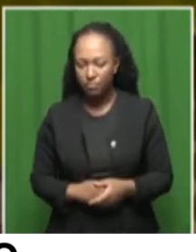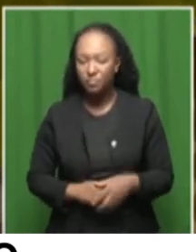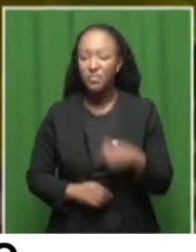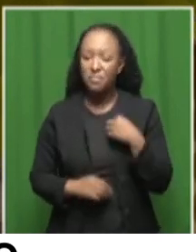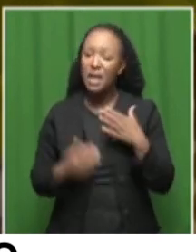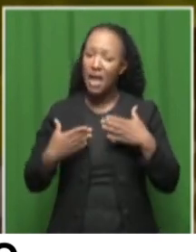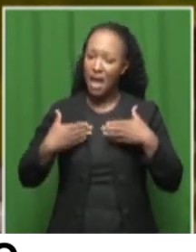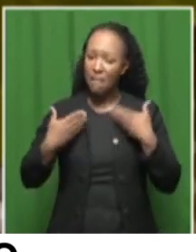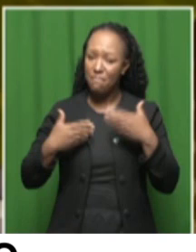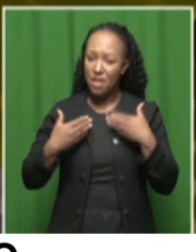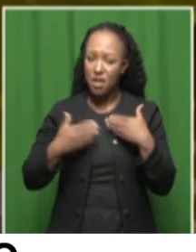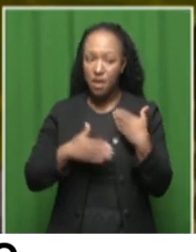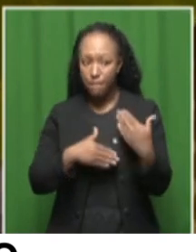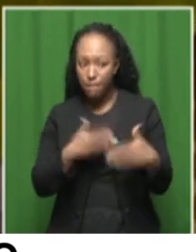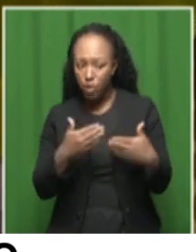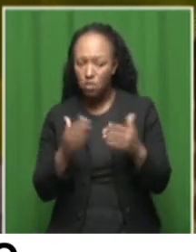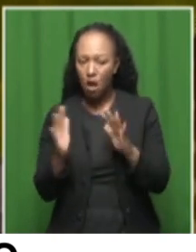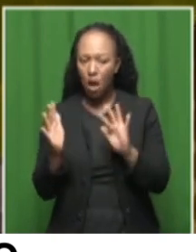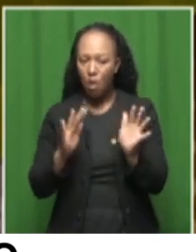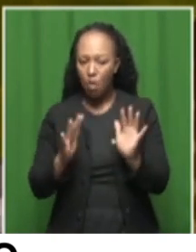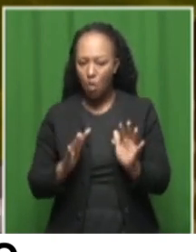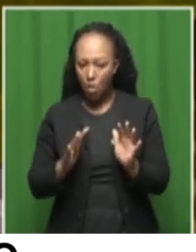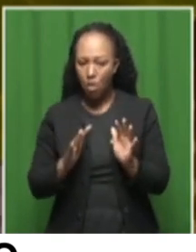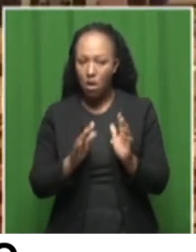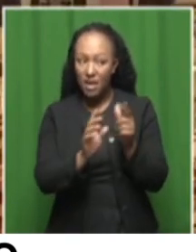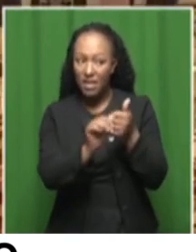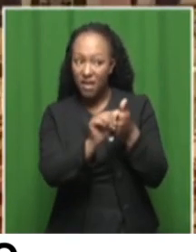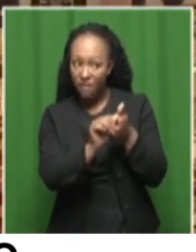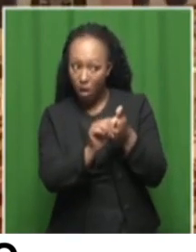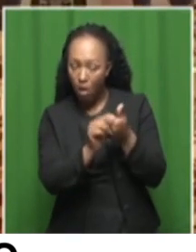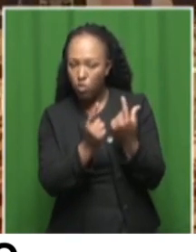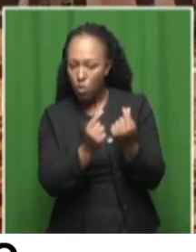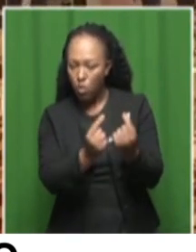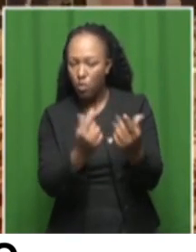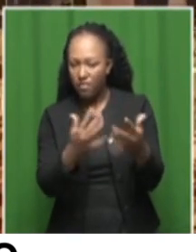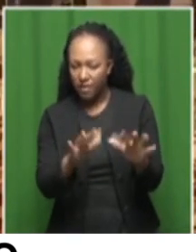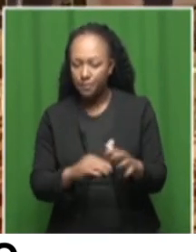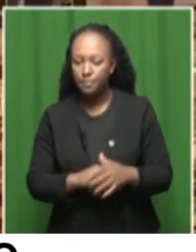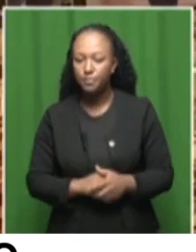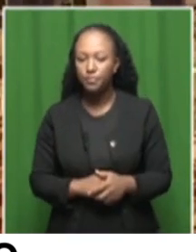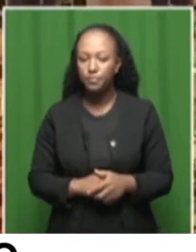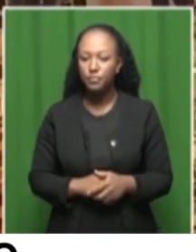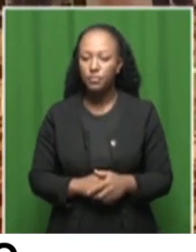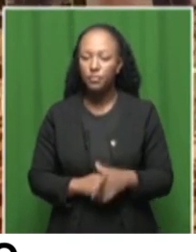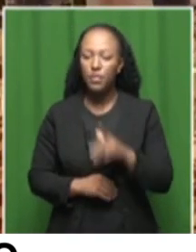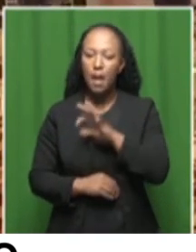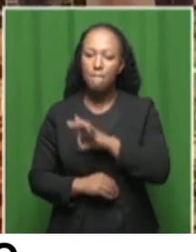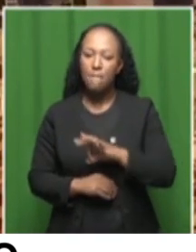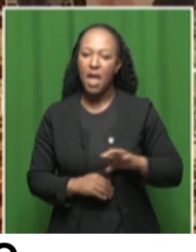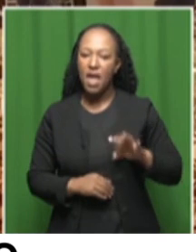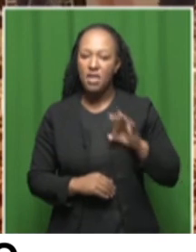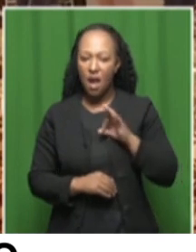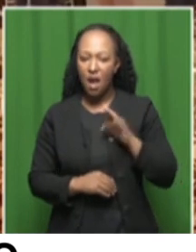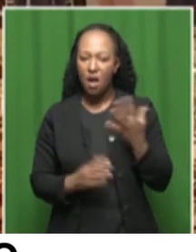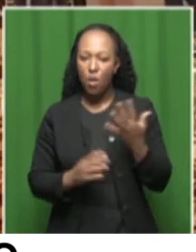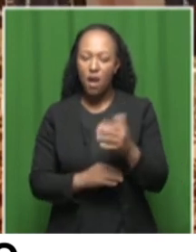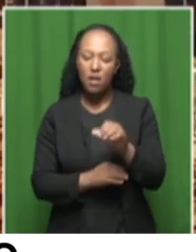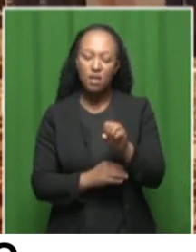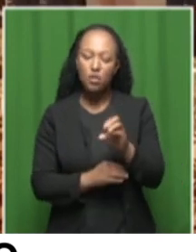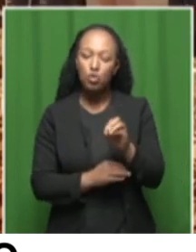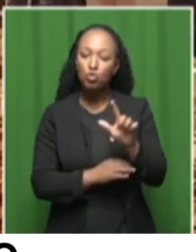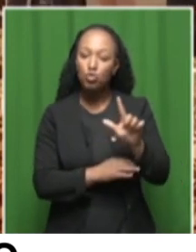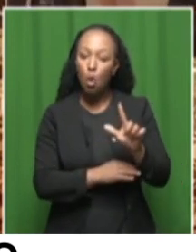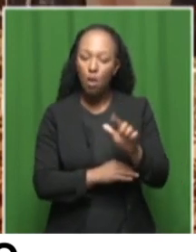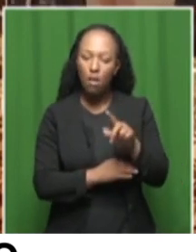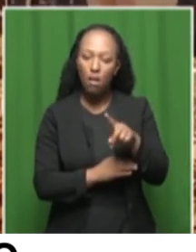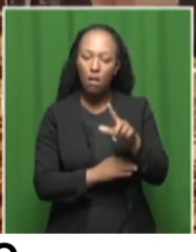with the processes which they are following or making. So the Sol Plaatje Mayor apologised profusely for the way